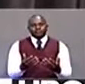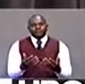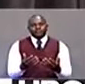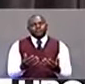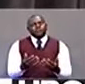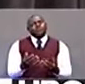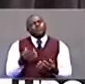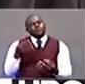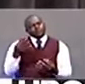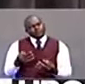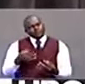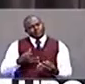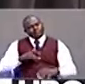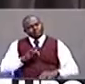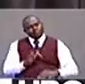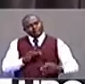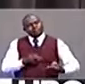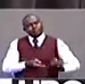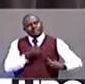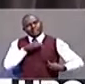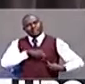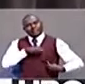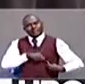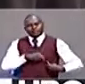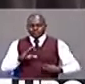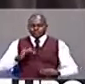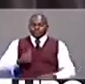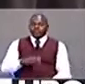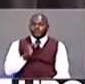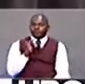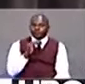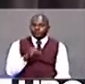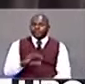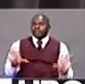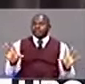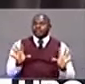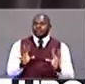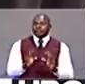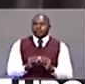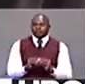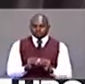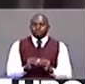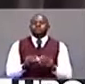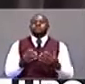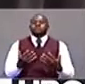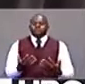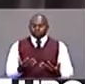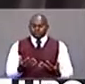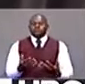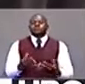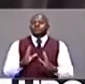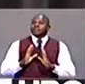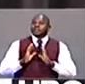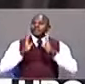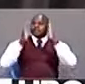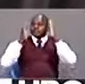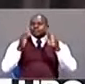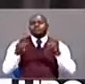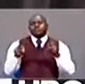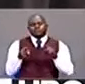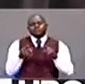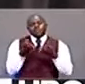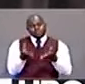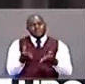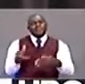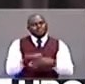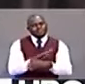One thing that also touched my heart, Madam Speaker, then I will conclude, is that the Archbishop, even amidst